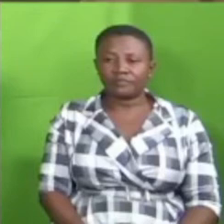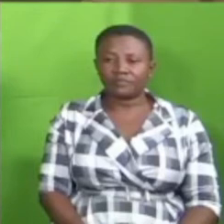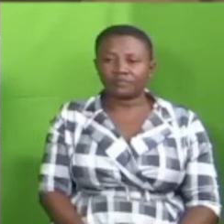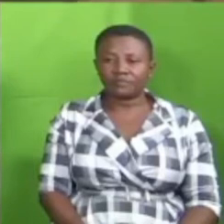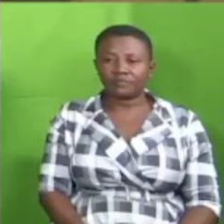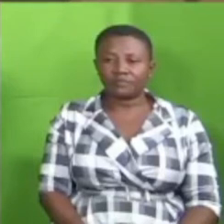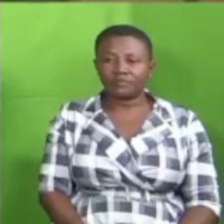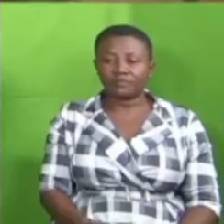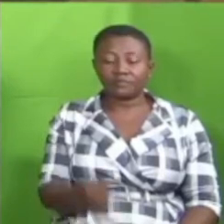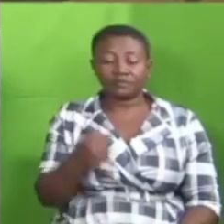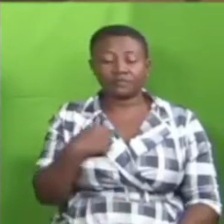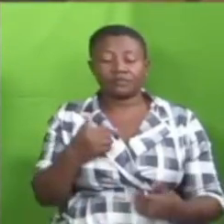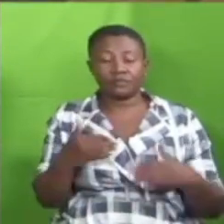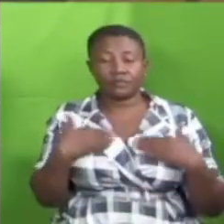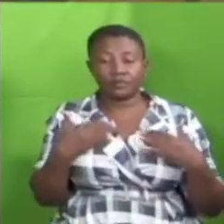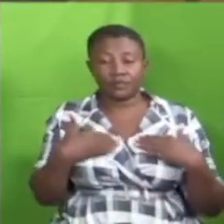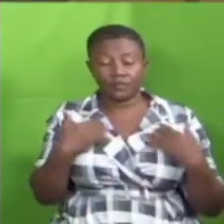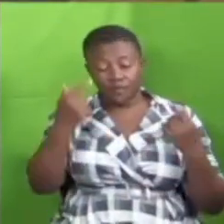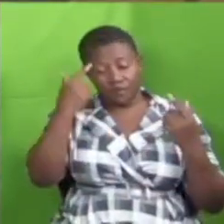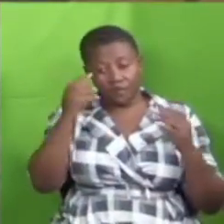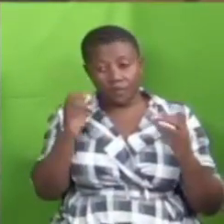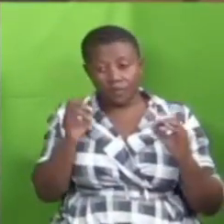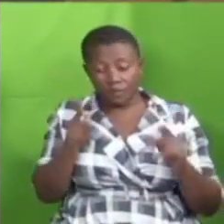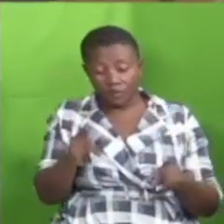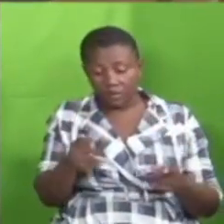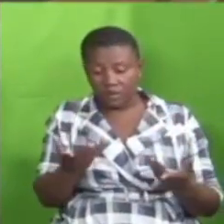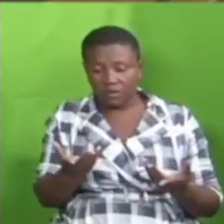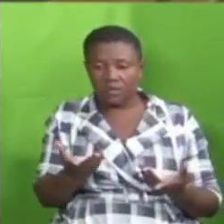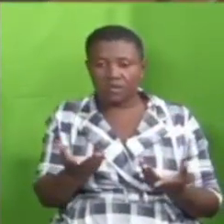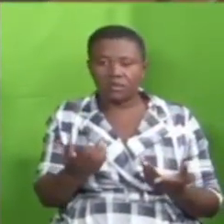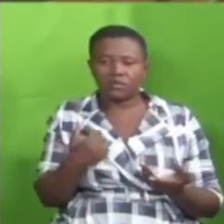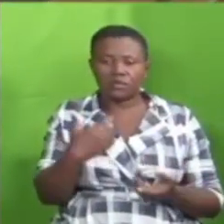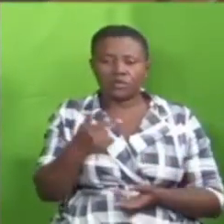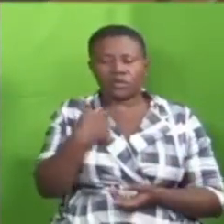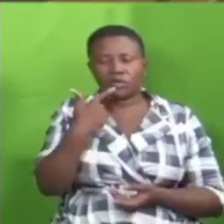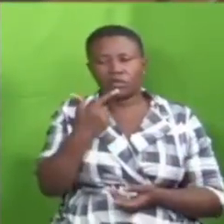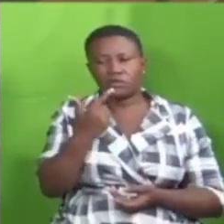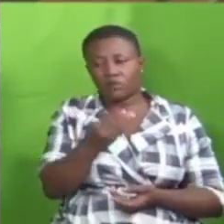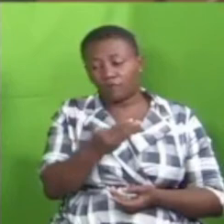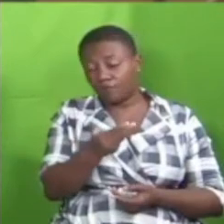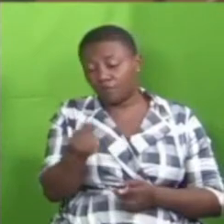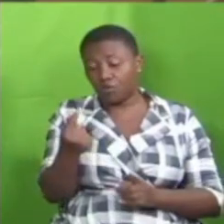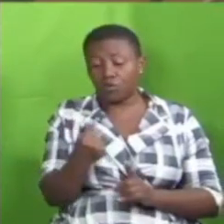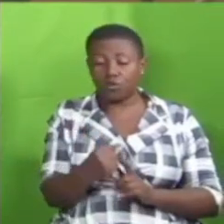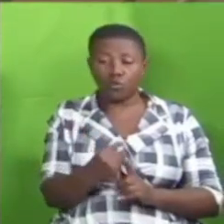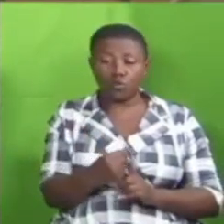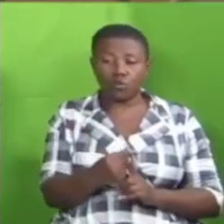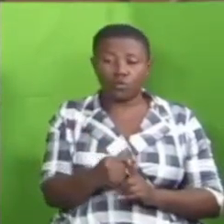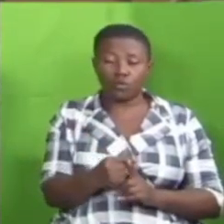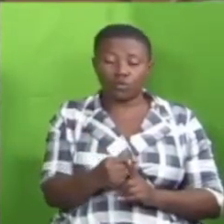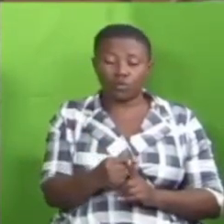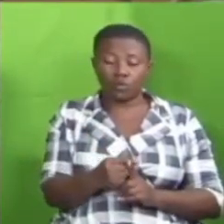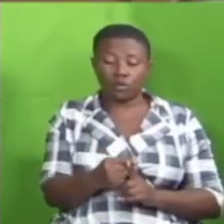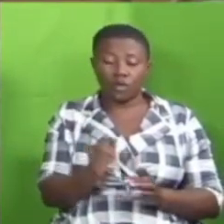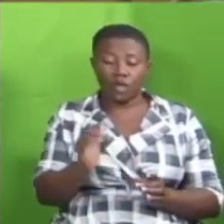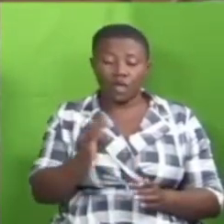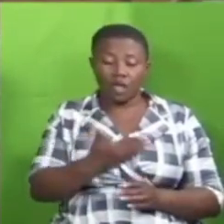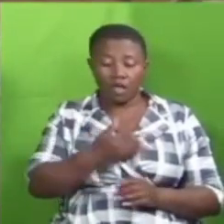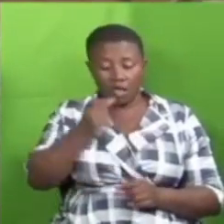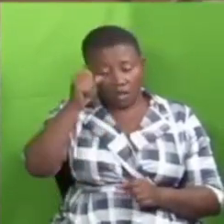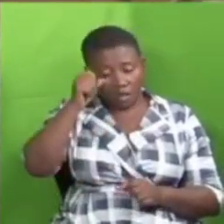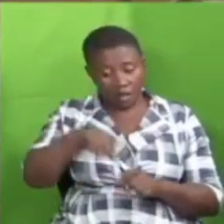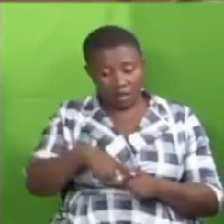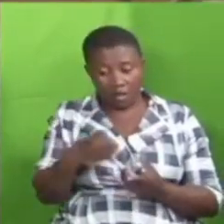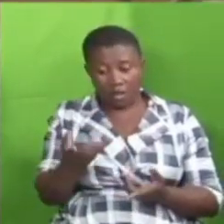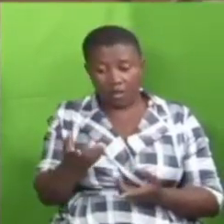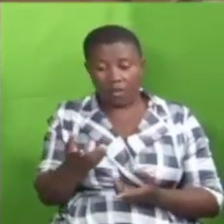Mr. Speaker, I'm grateful for the opportunity to say a few words about our colleague, Honorable Atupam